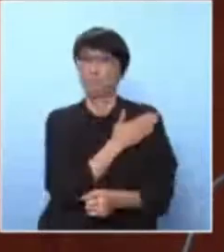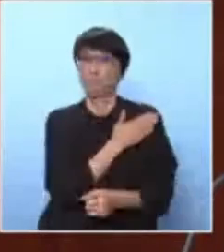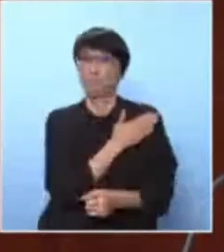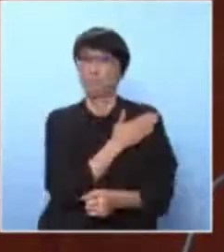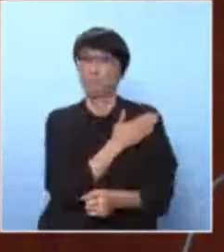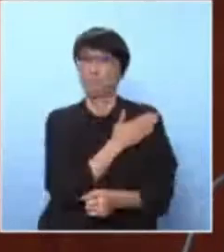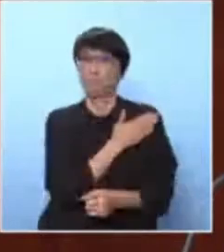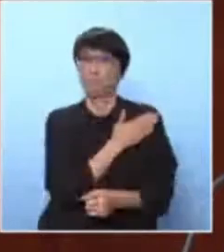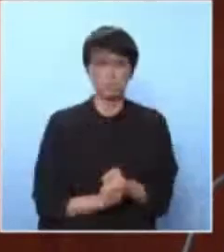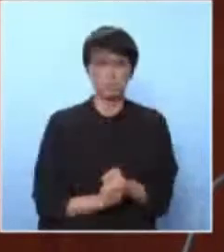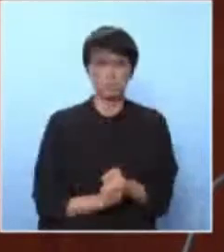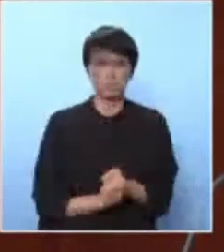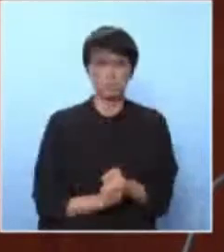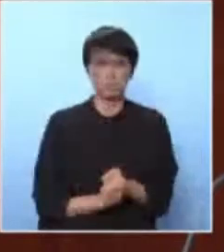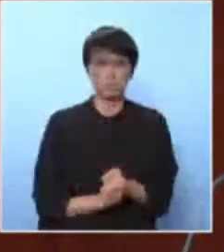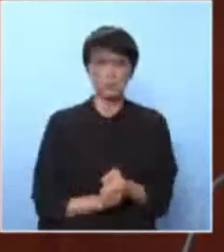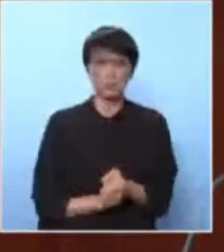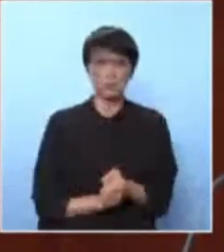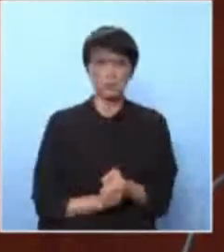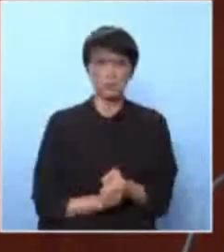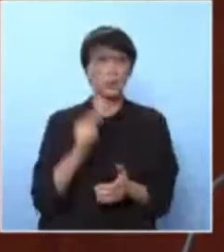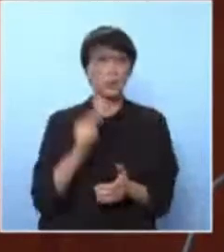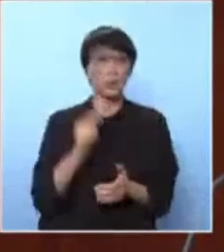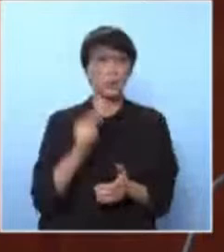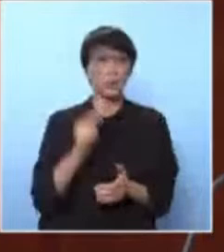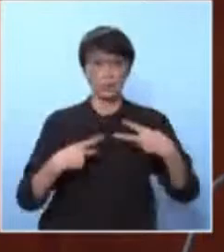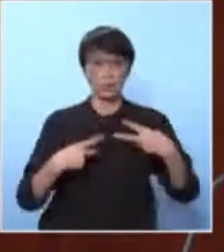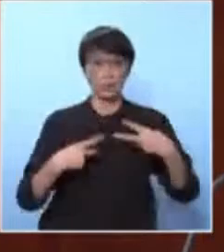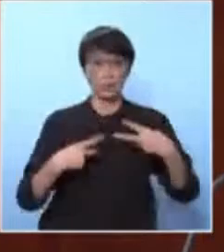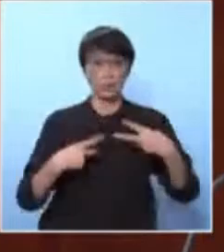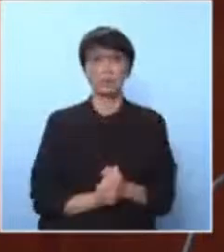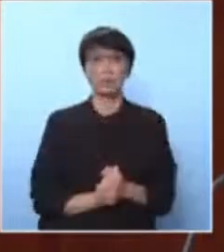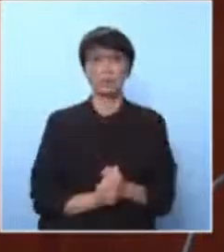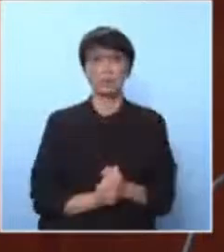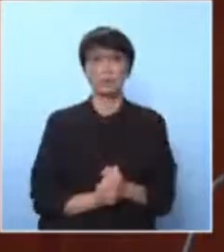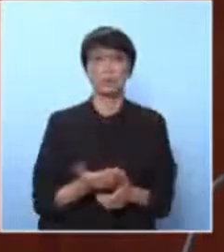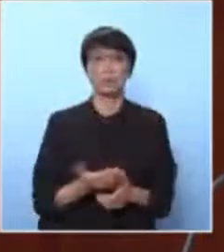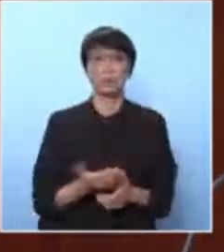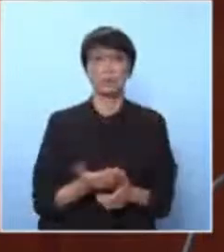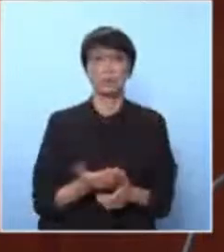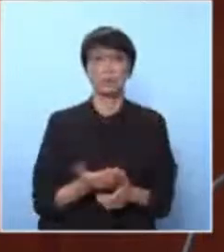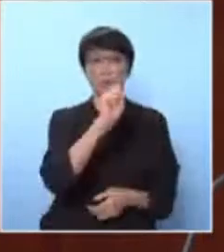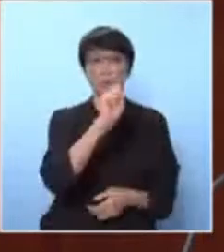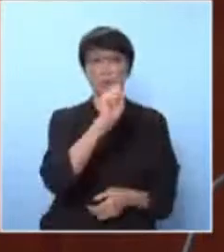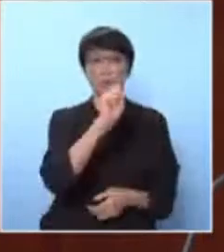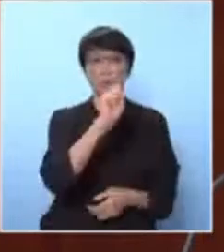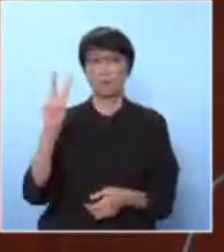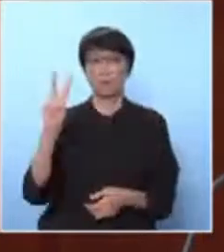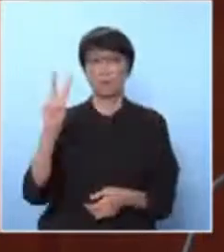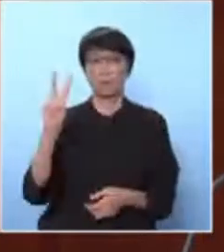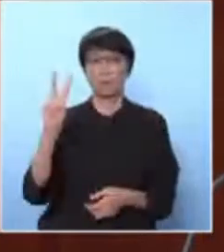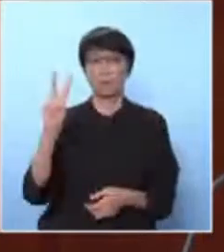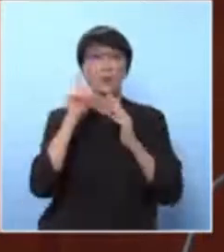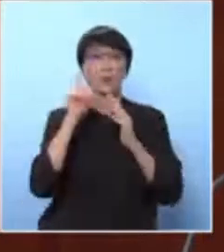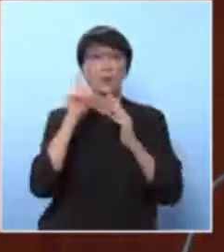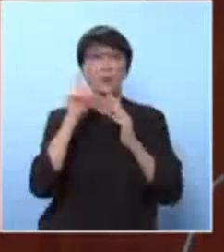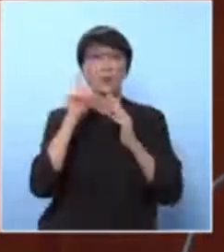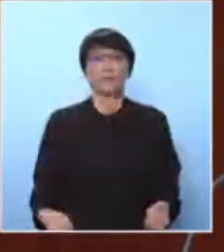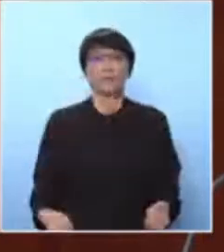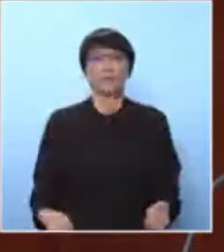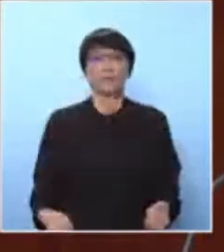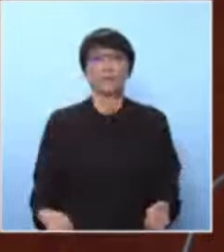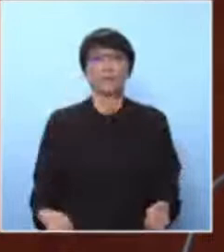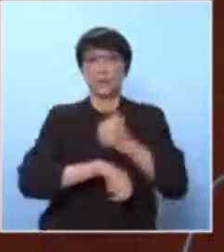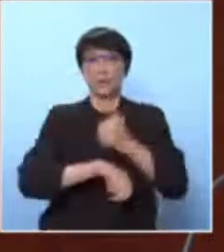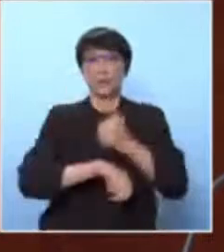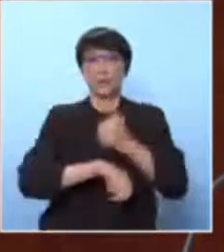Women's development. Following the allocation of additional funding to establish the Women Empowerment Fund last year, the government will set